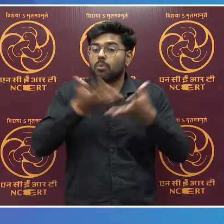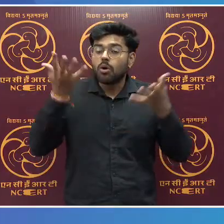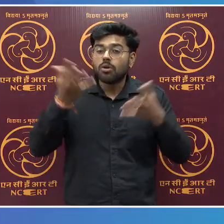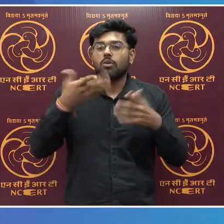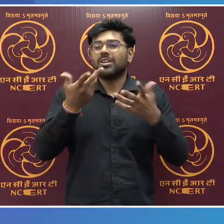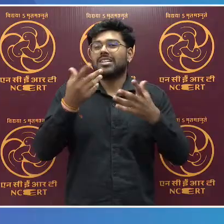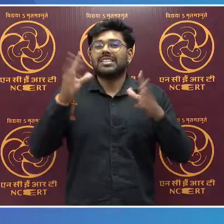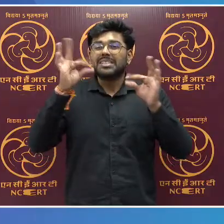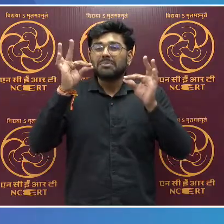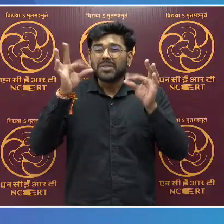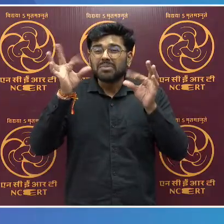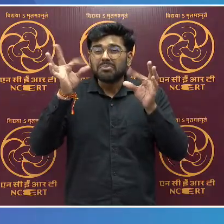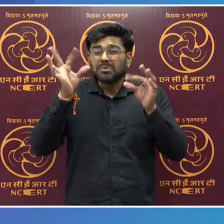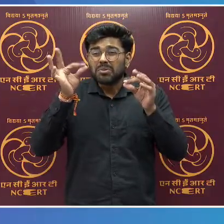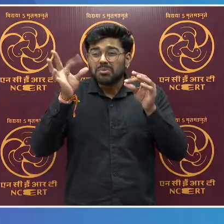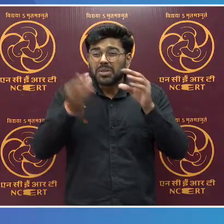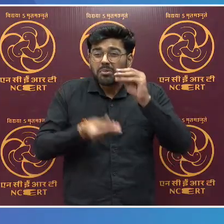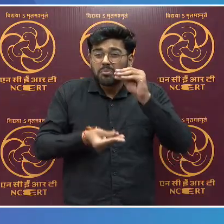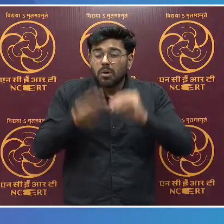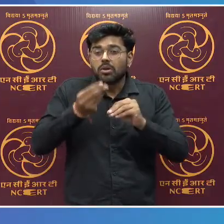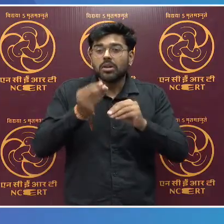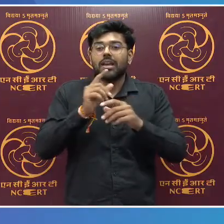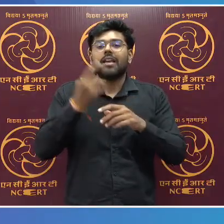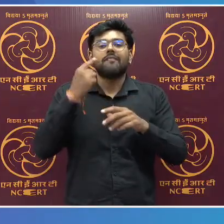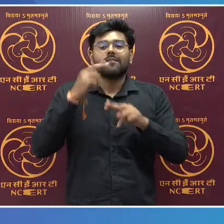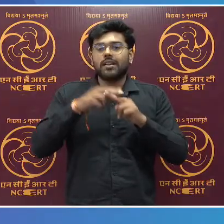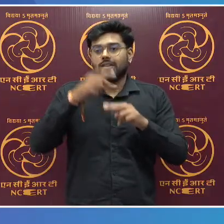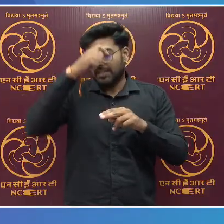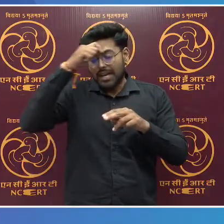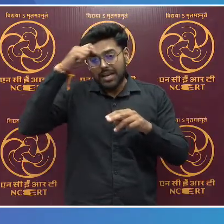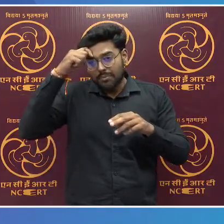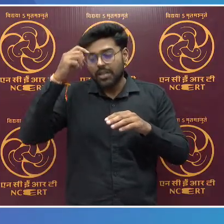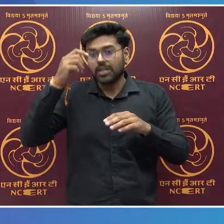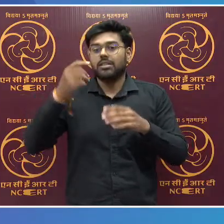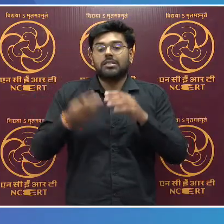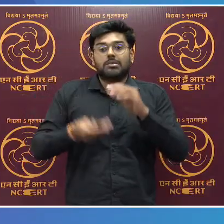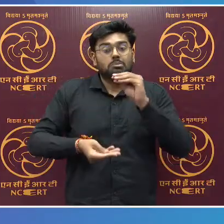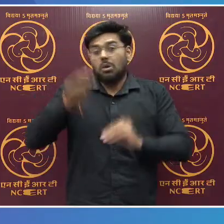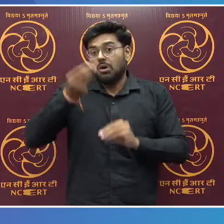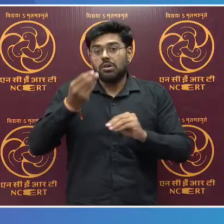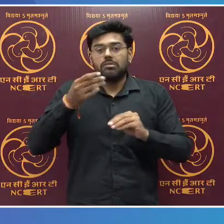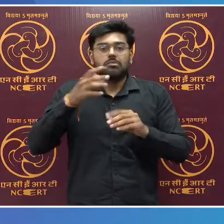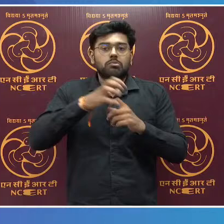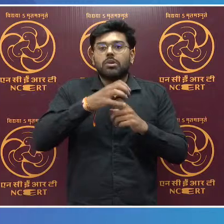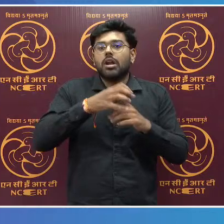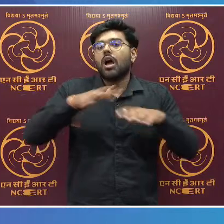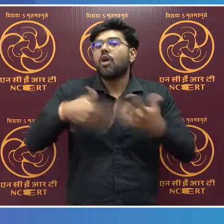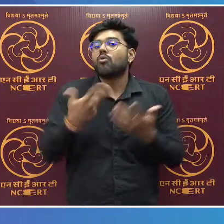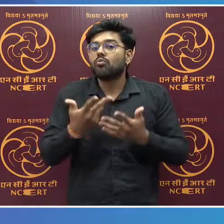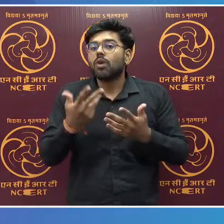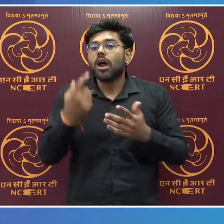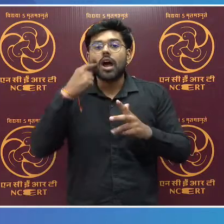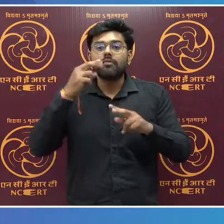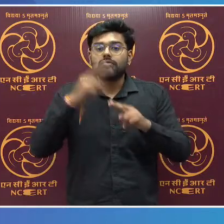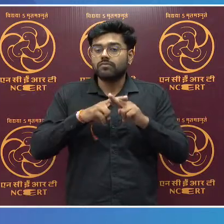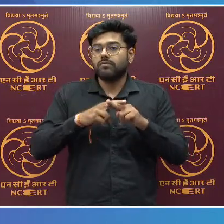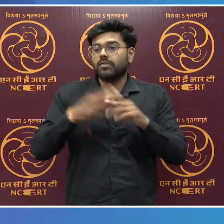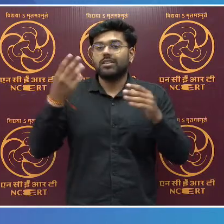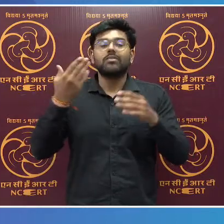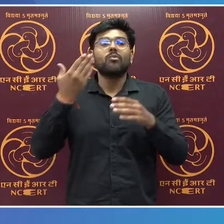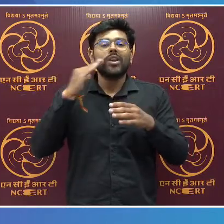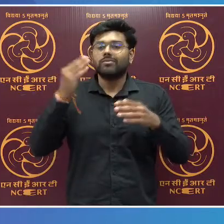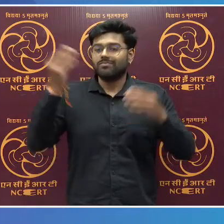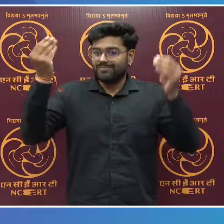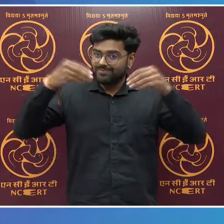humidity and the right temperature, because summers it is too hot. Now, rain, when rain